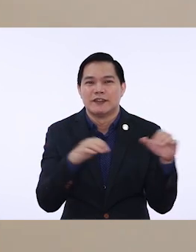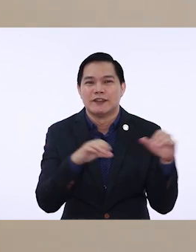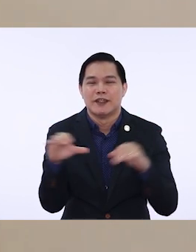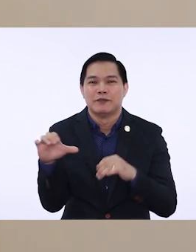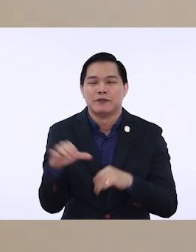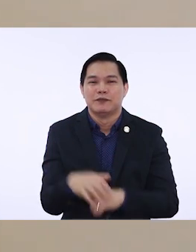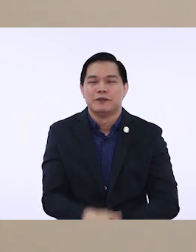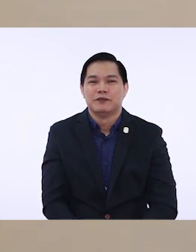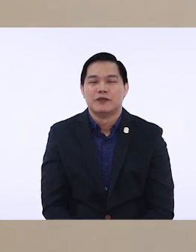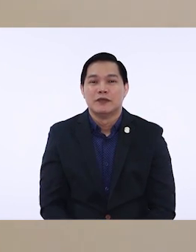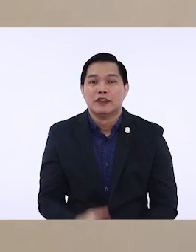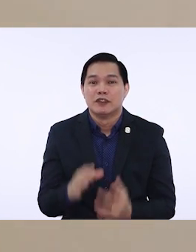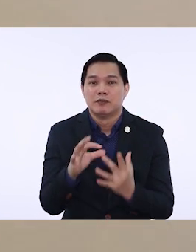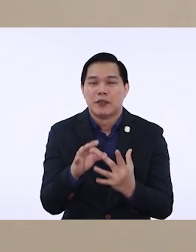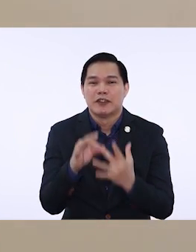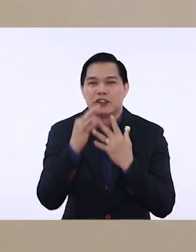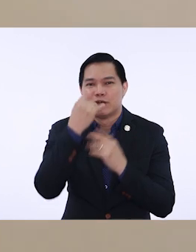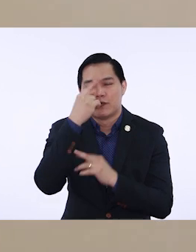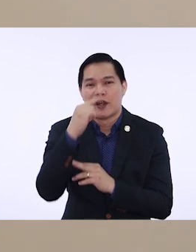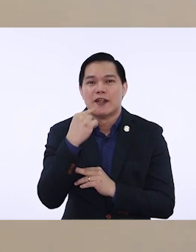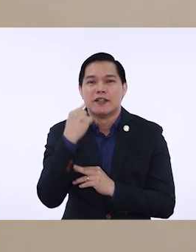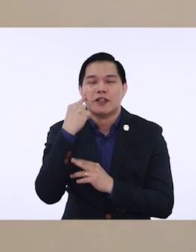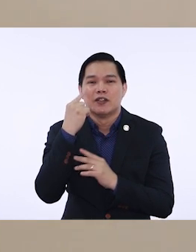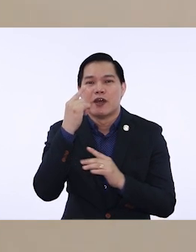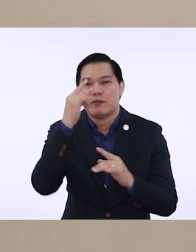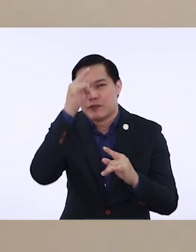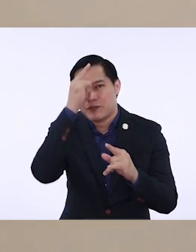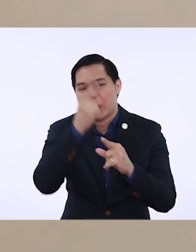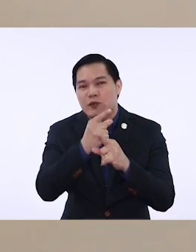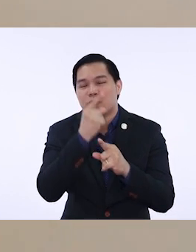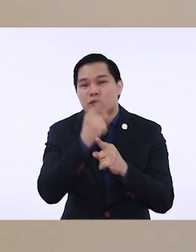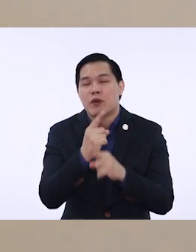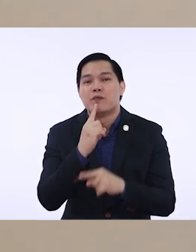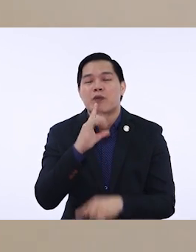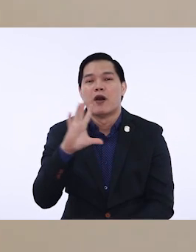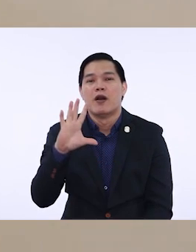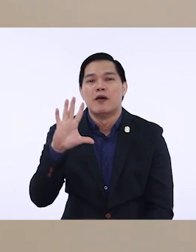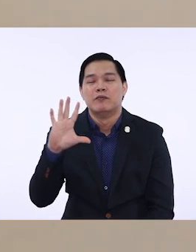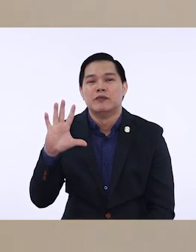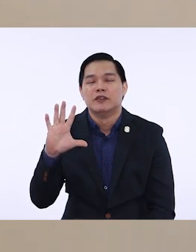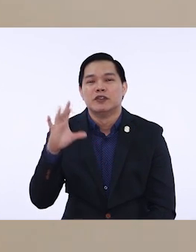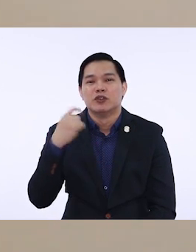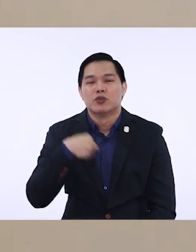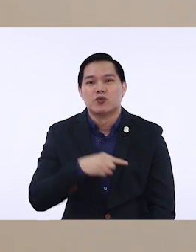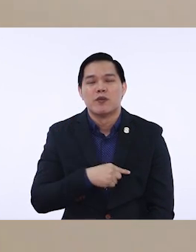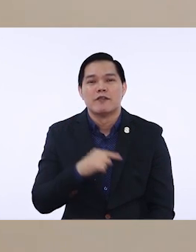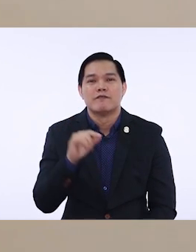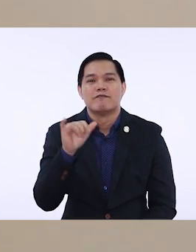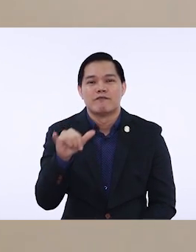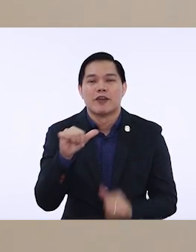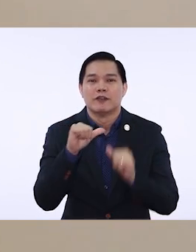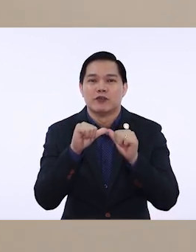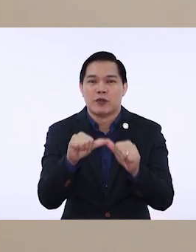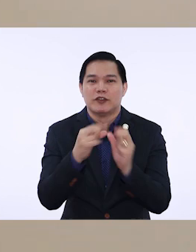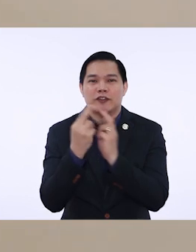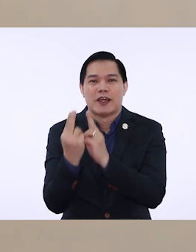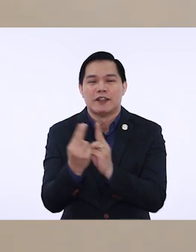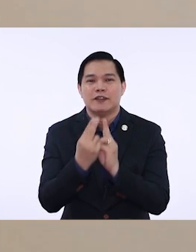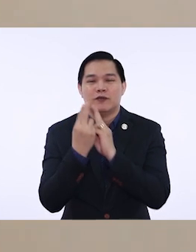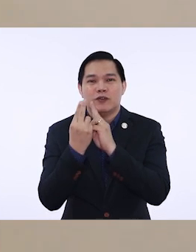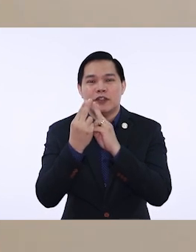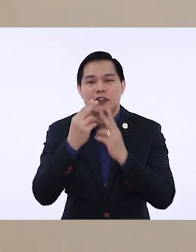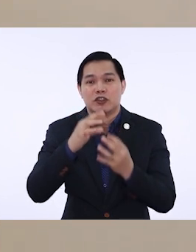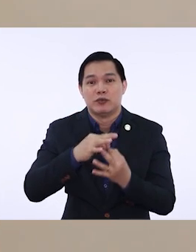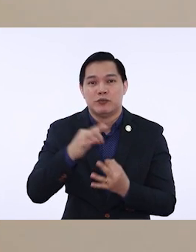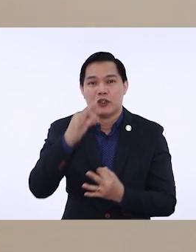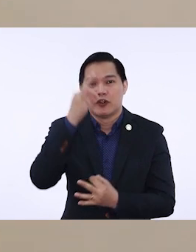activity, especially for our deaf brethren. We promise that we will remain united with the spirit of